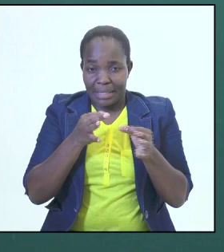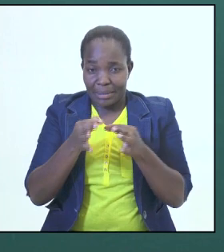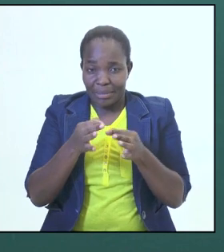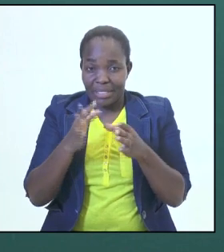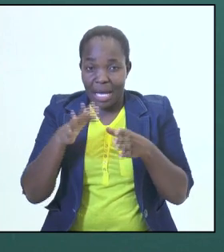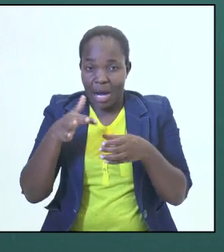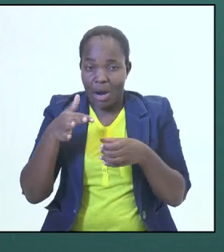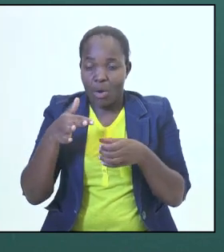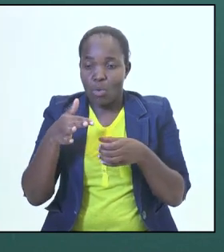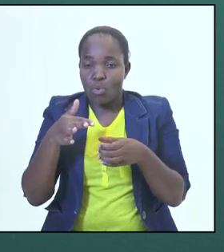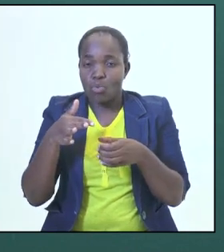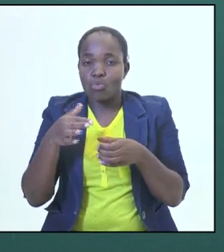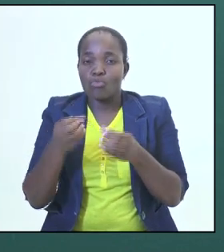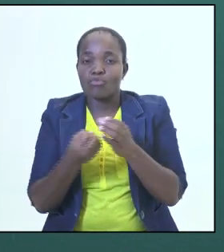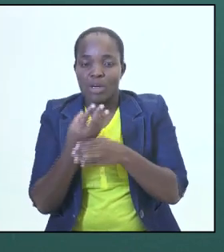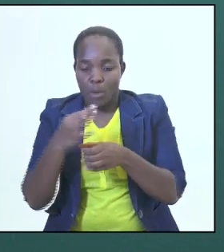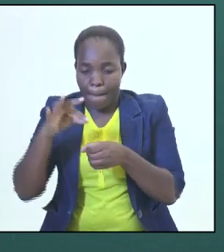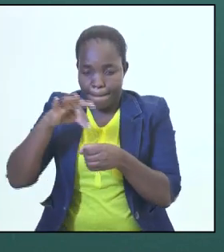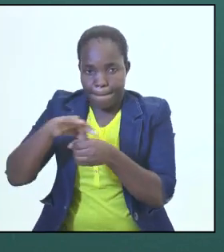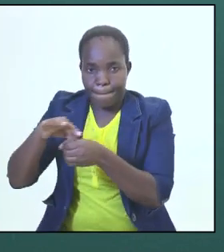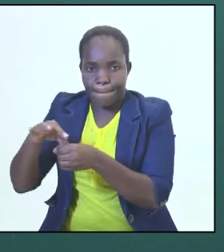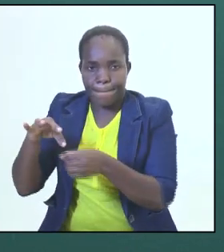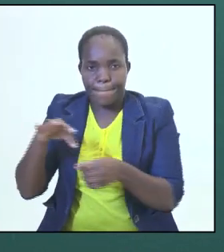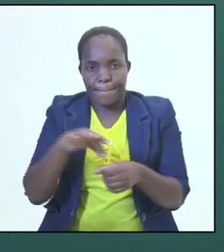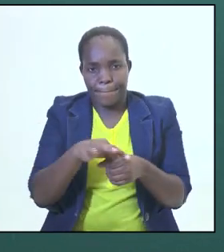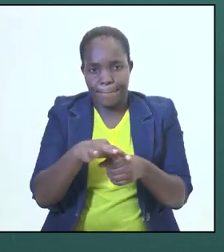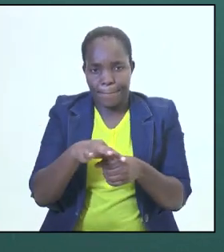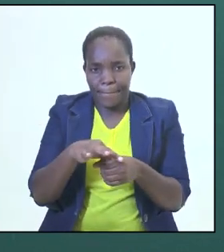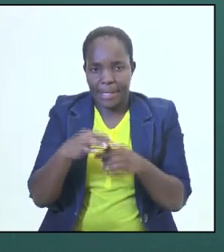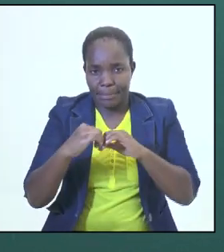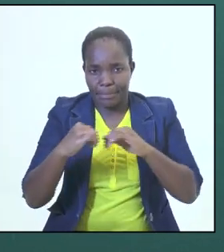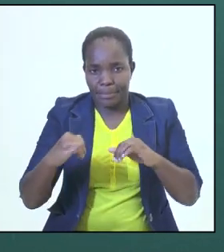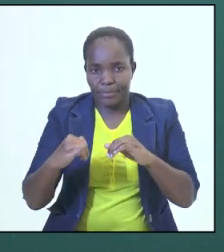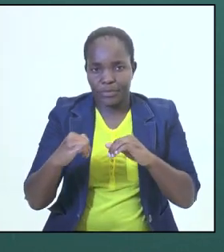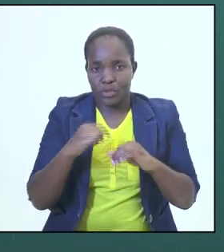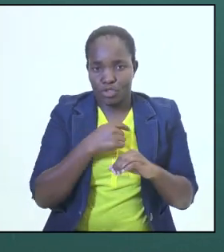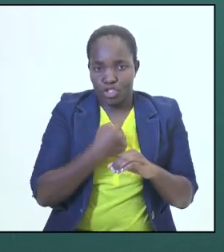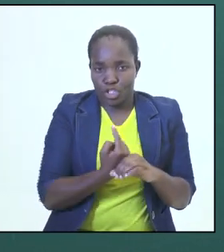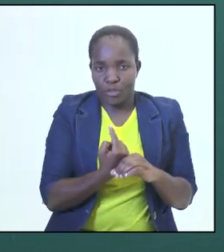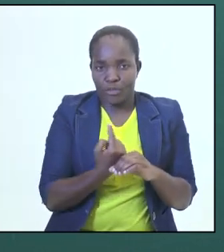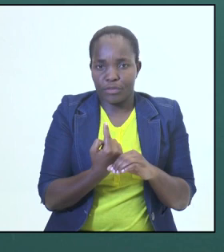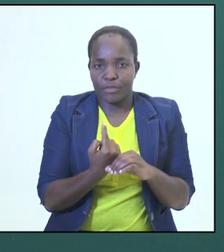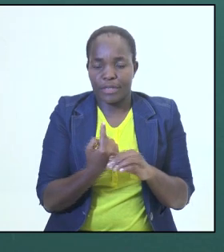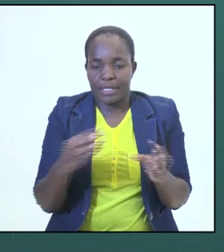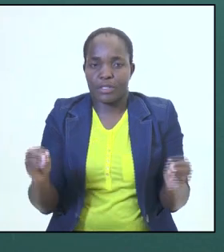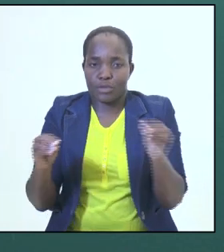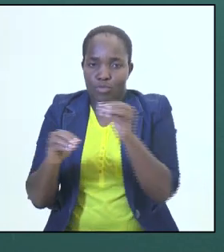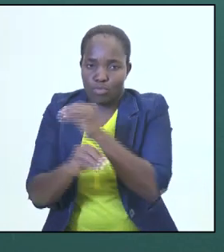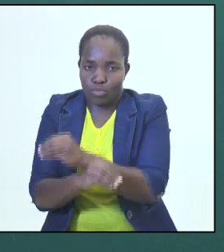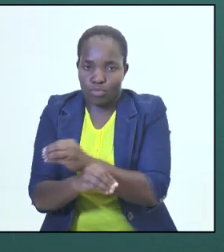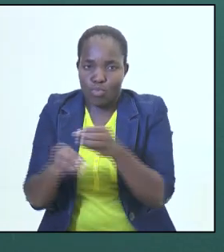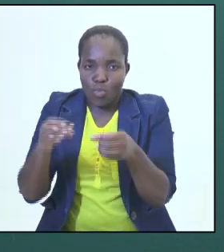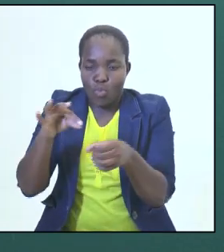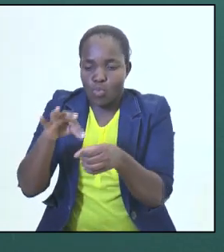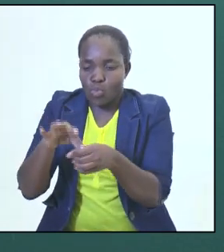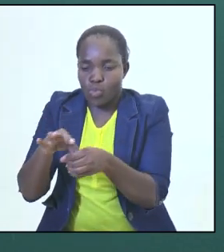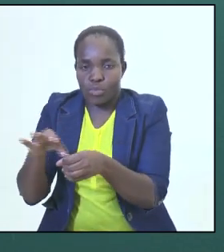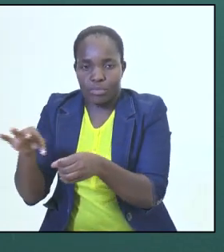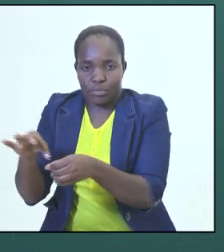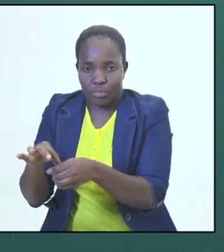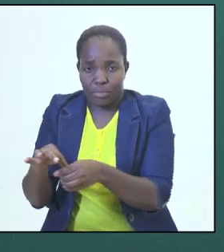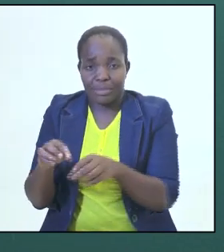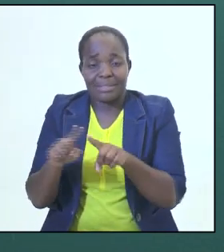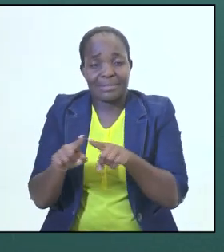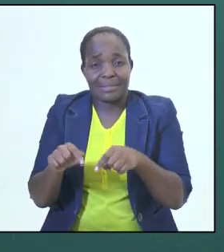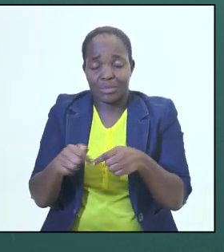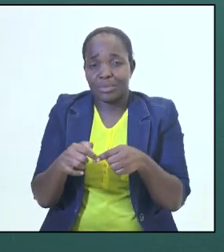flowers, distinguish between self-pollination and cross-pollination, and name agents of